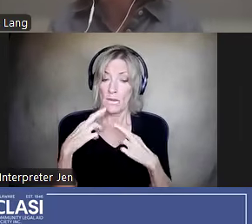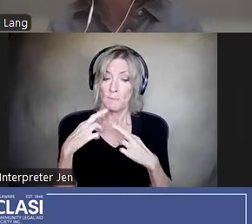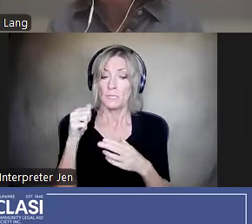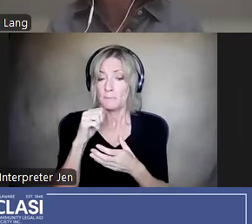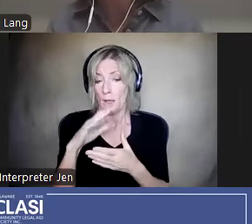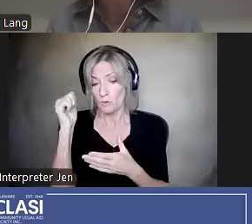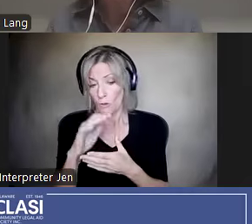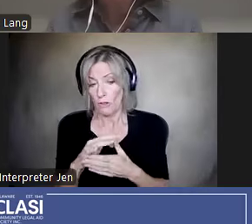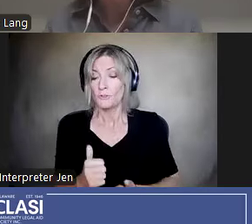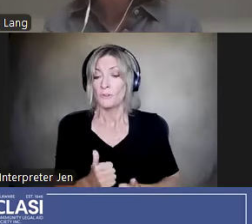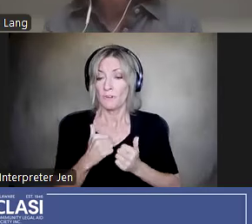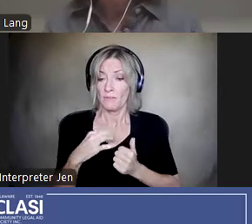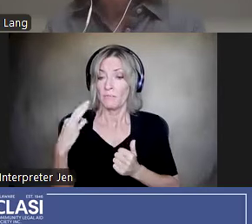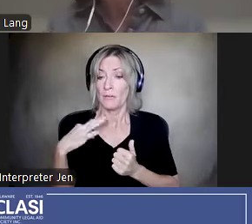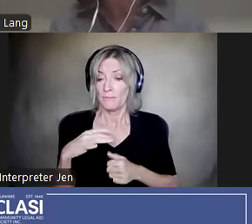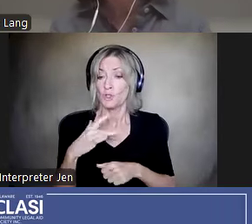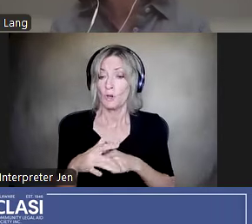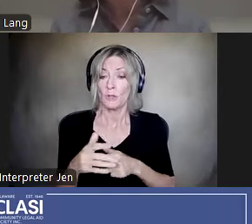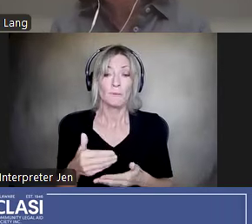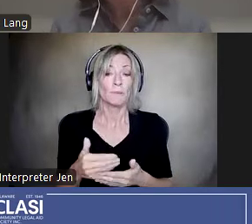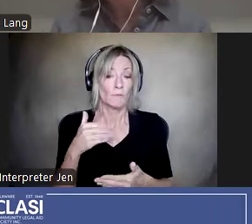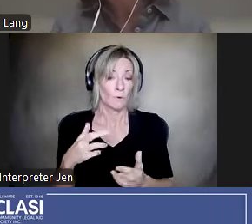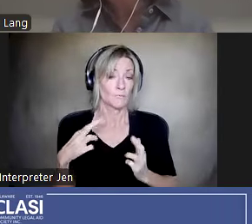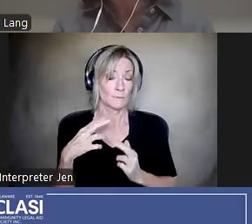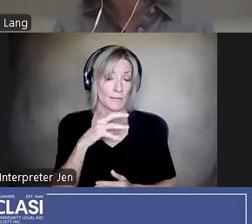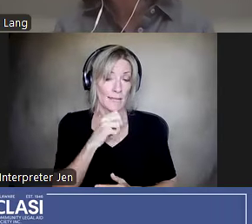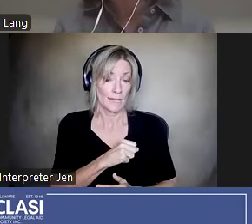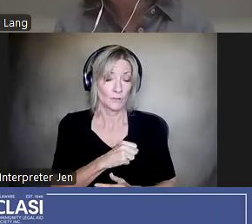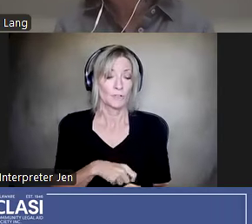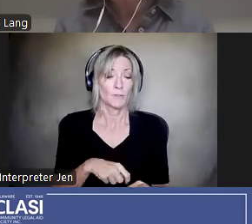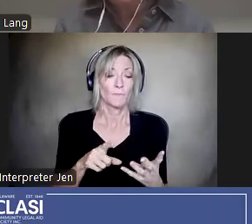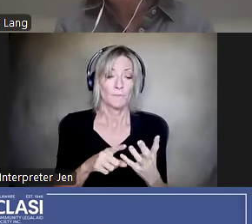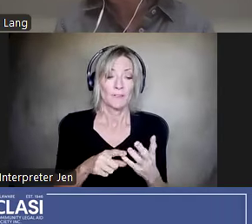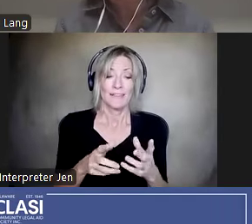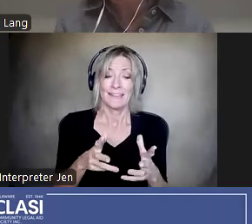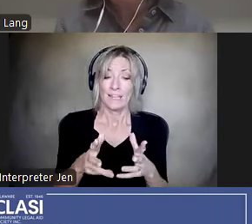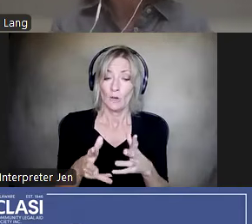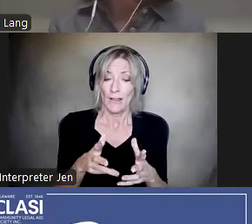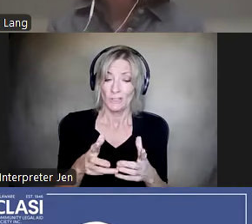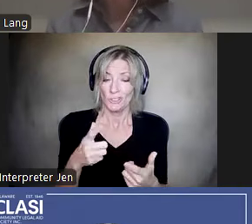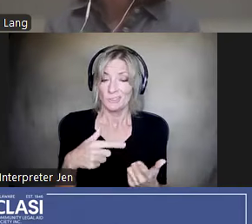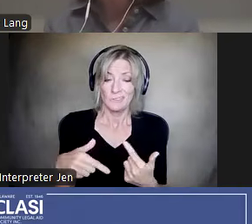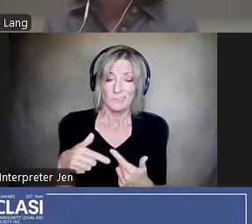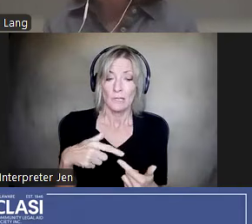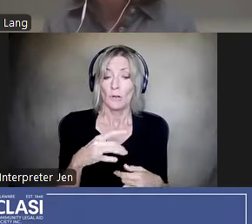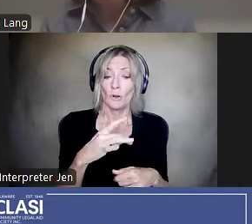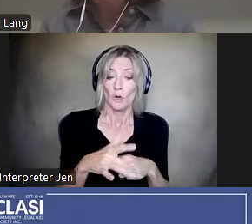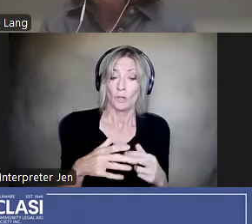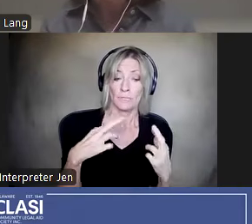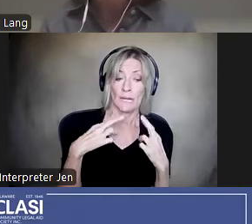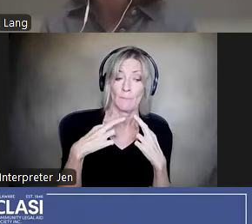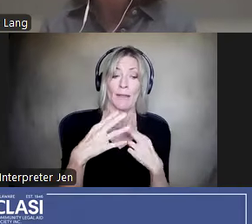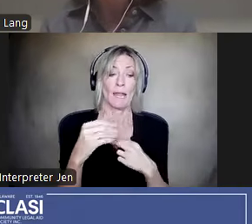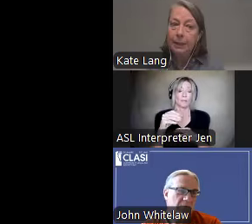full retirement age. We're going to go over the interactions between early retirement and Social Security